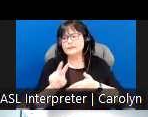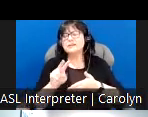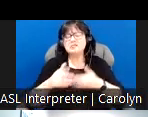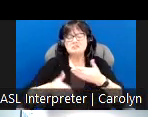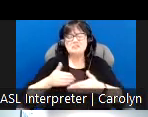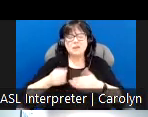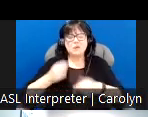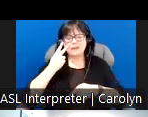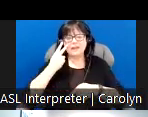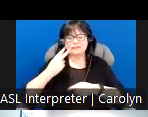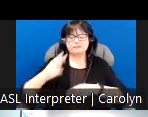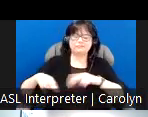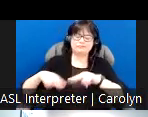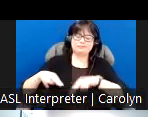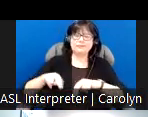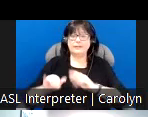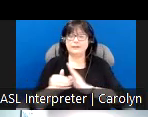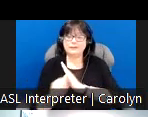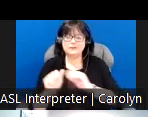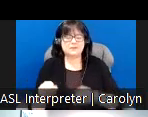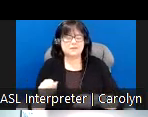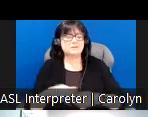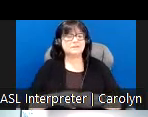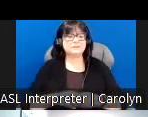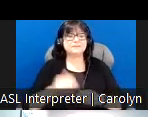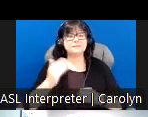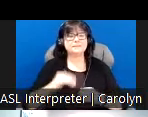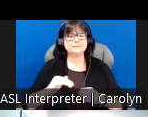go to the next slide, please.